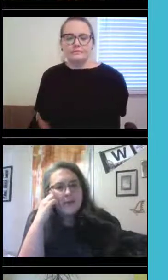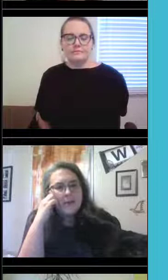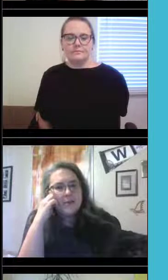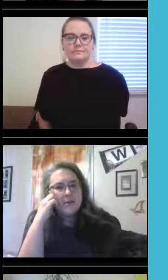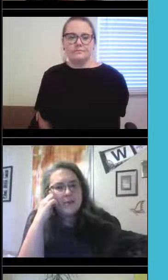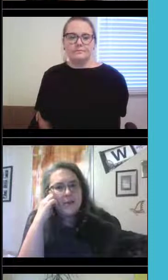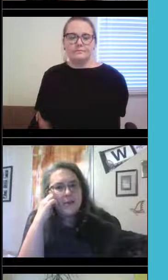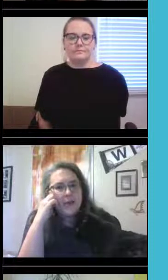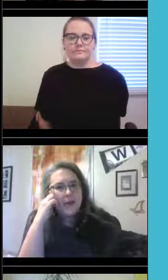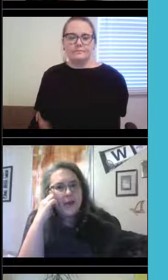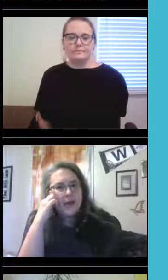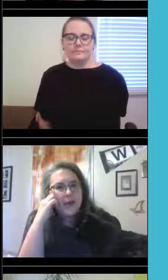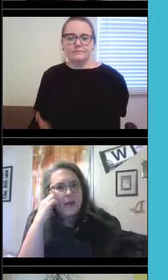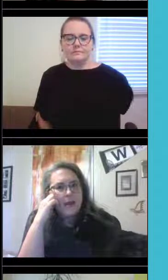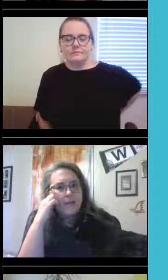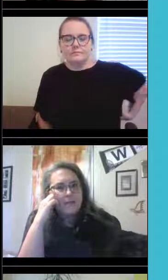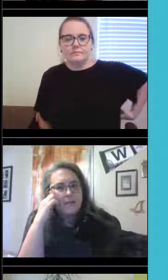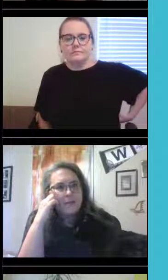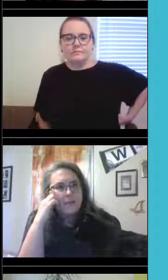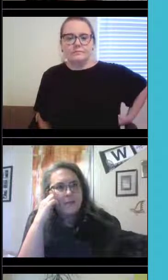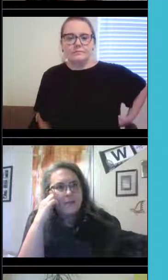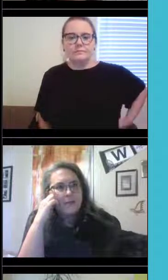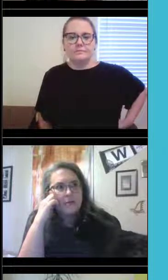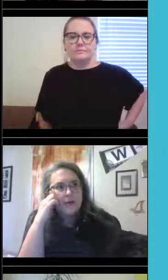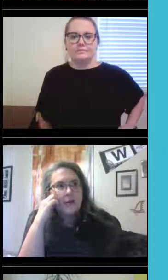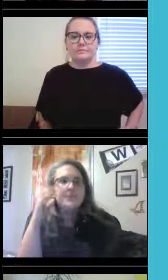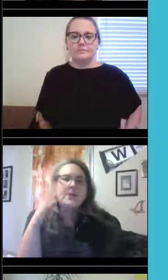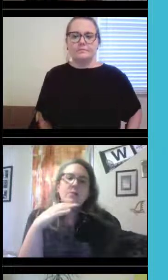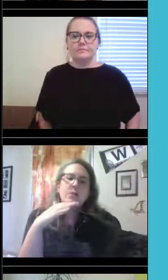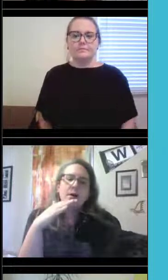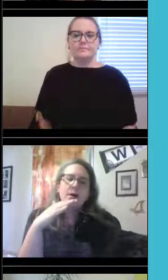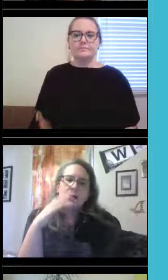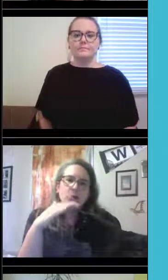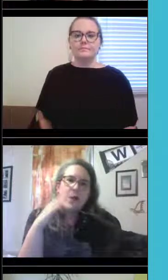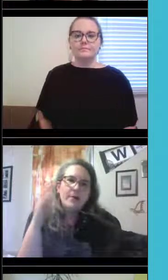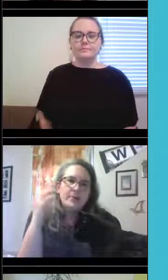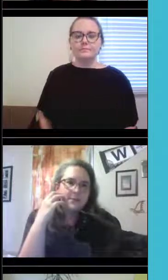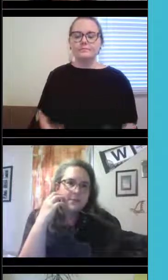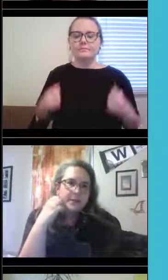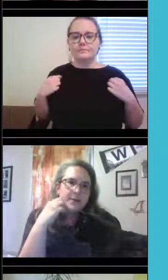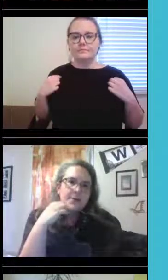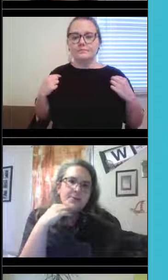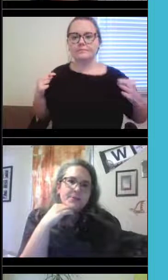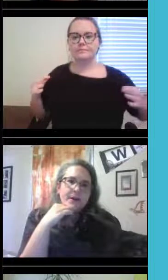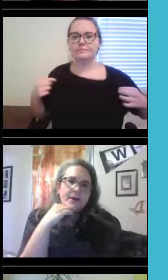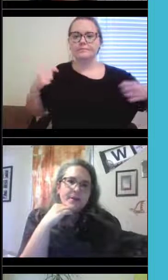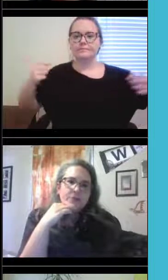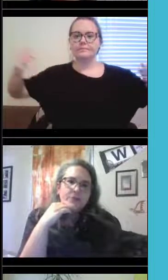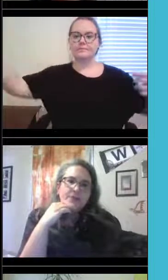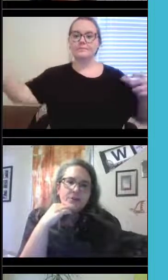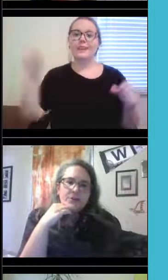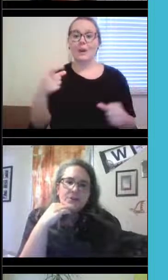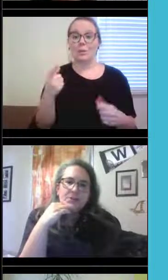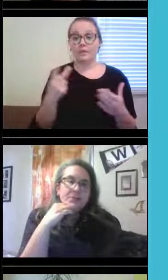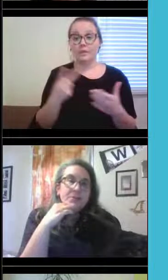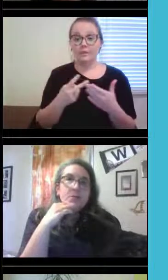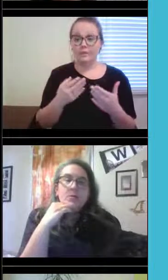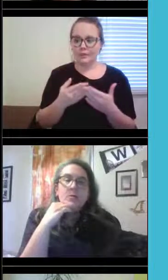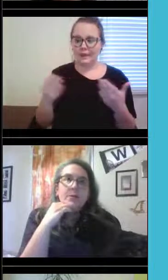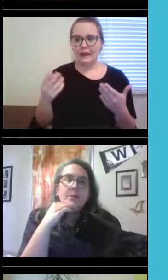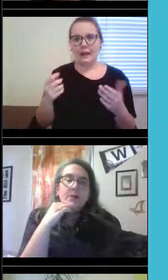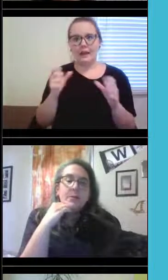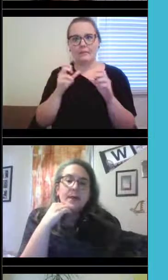Yeah, I think the thing that I kept seeing throughout Sarah's research, which